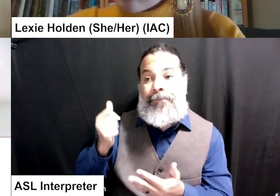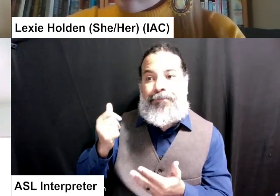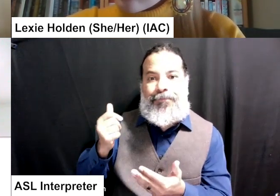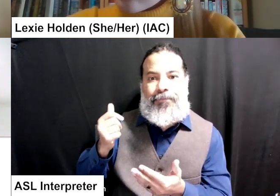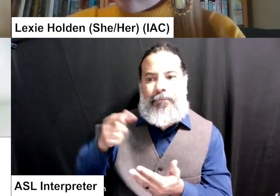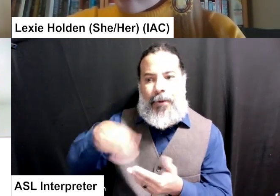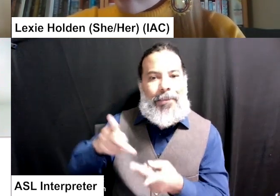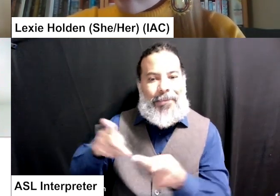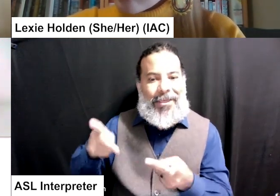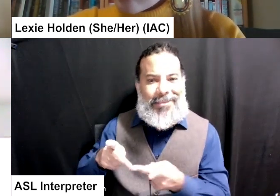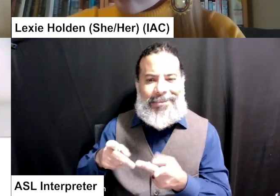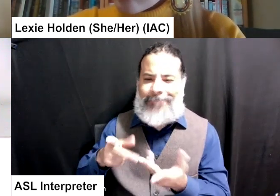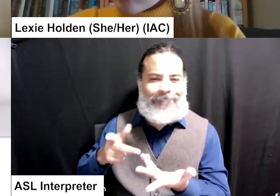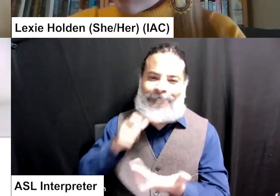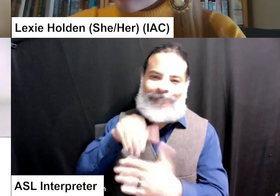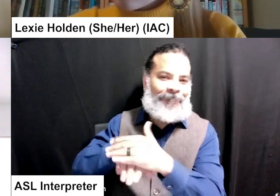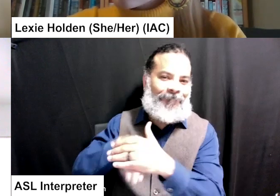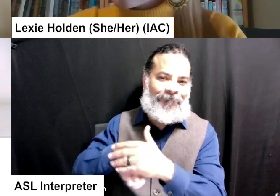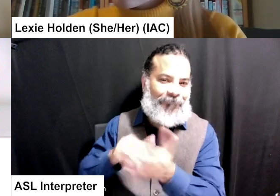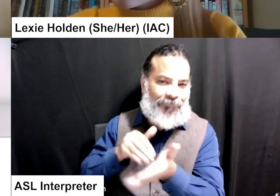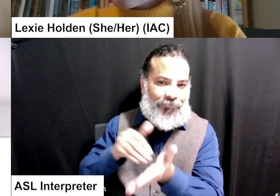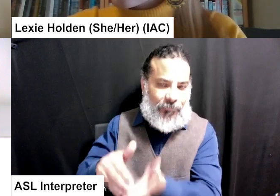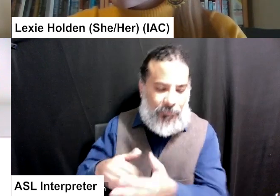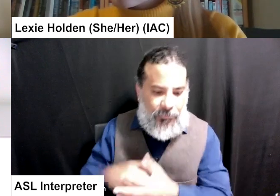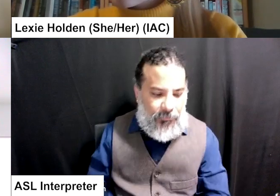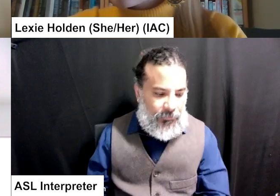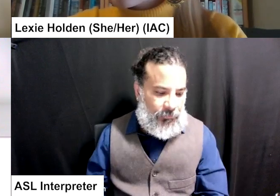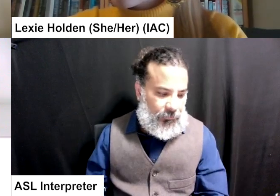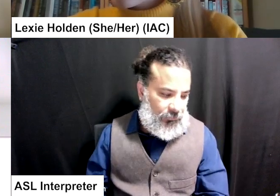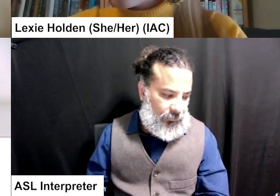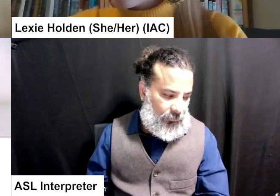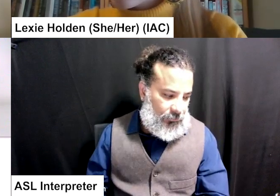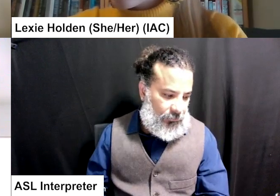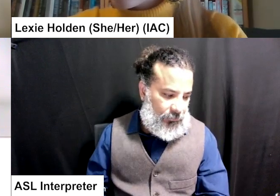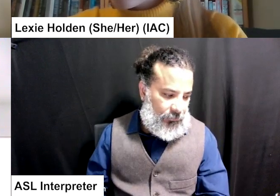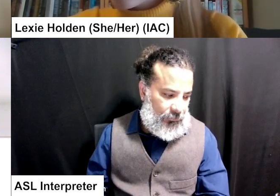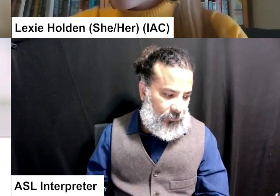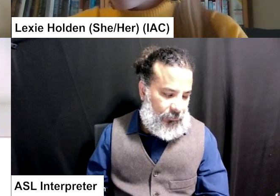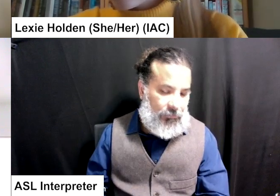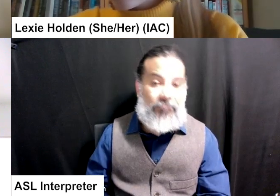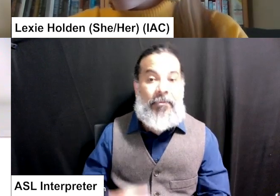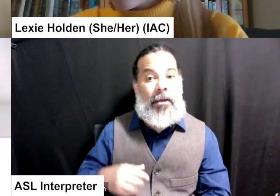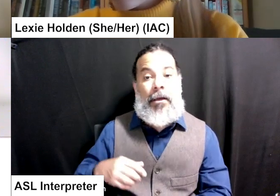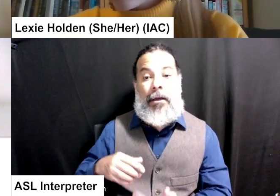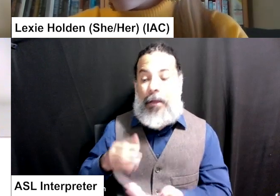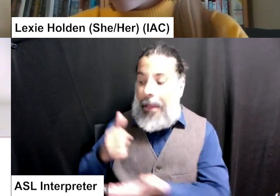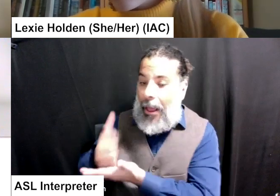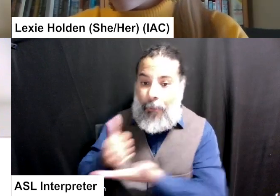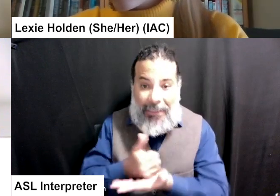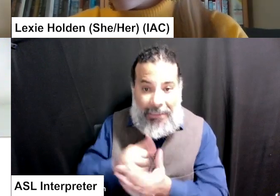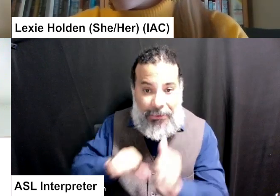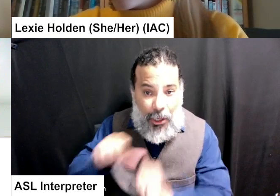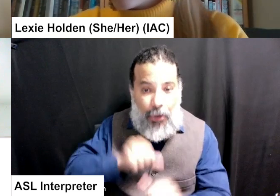are still very inaccessible. The second thing is mutual aid, yes, has